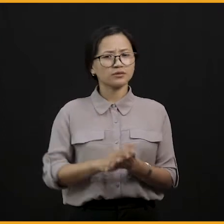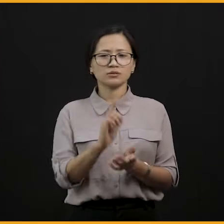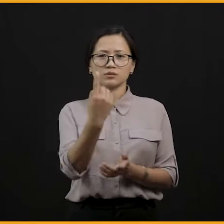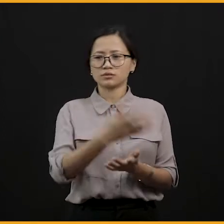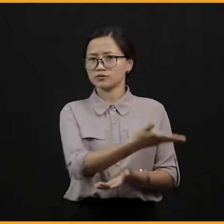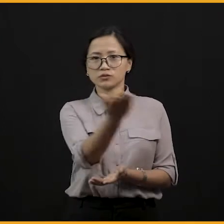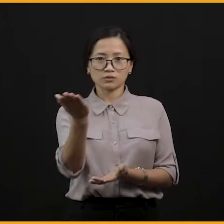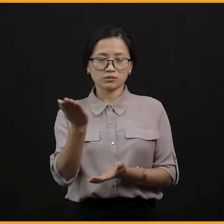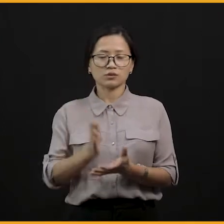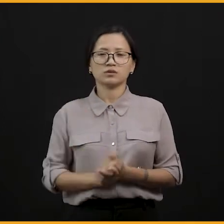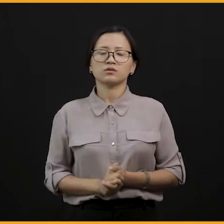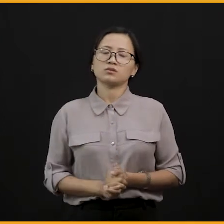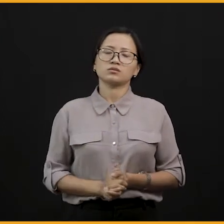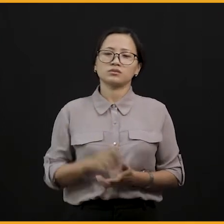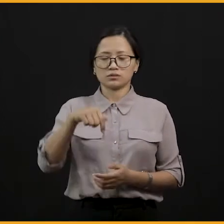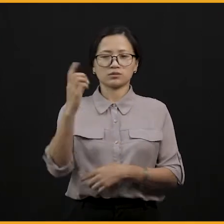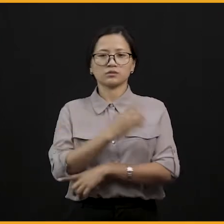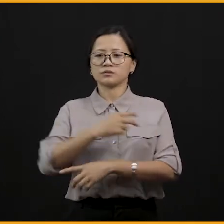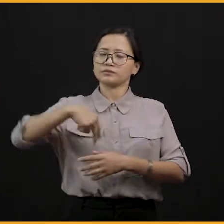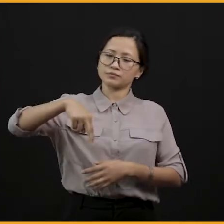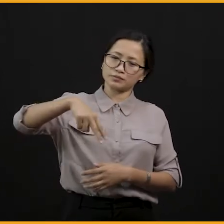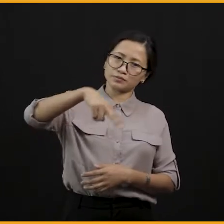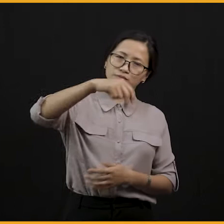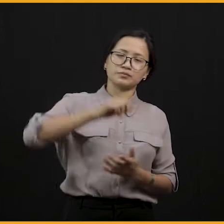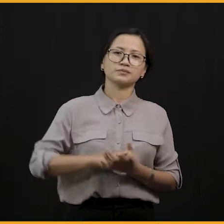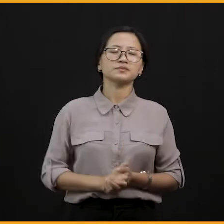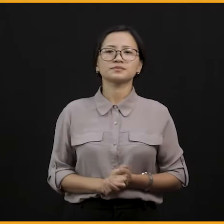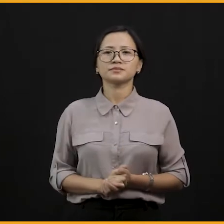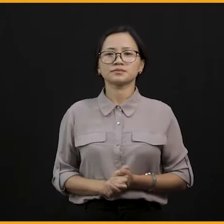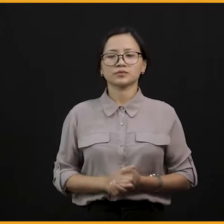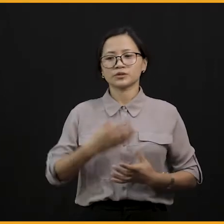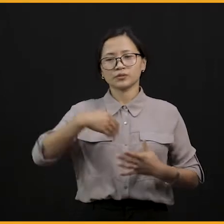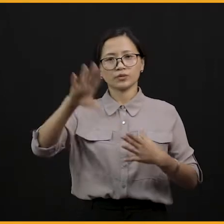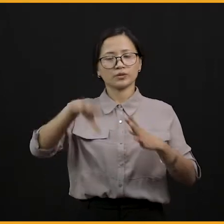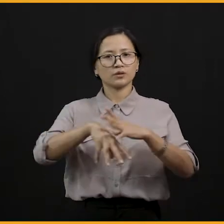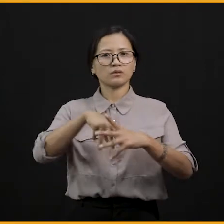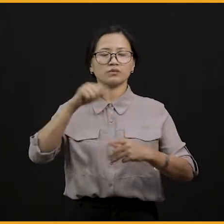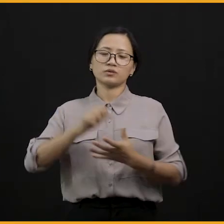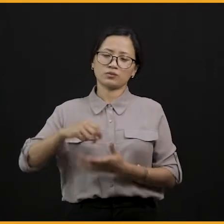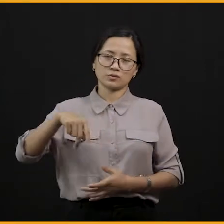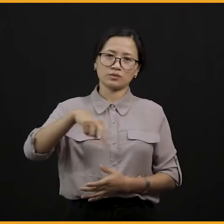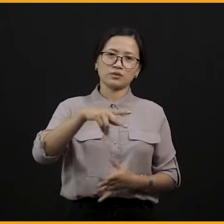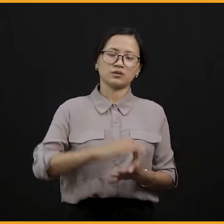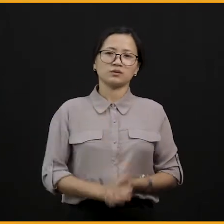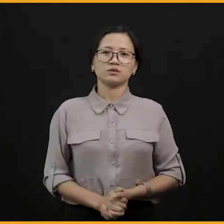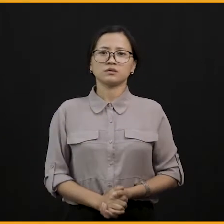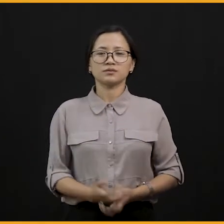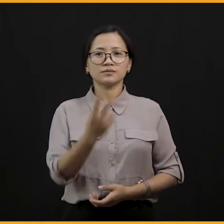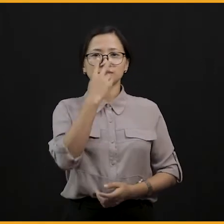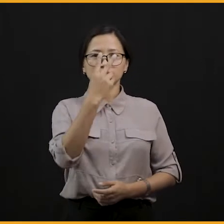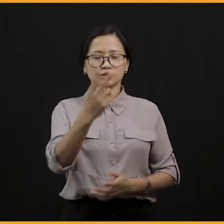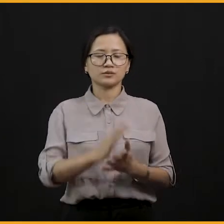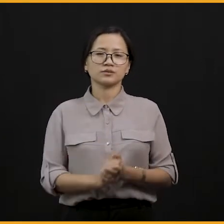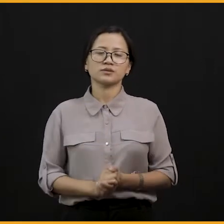that, okay, today I'll go for a walk. Okay? So he went out like for a walk. And see, look at this,